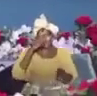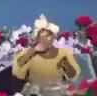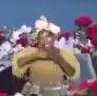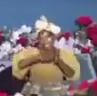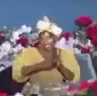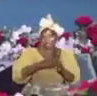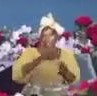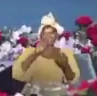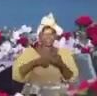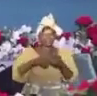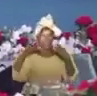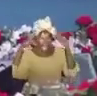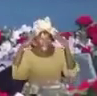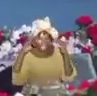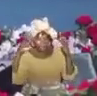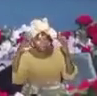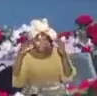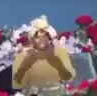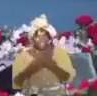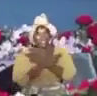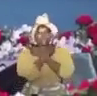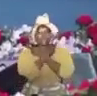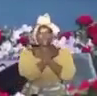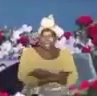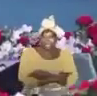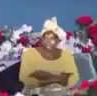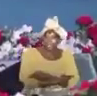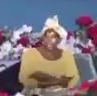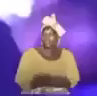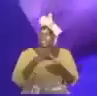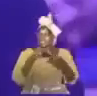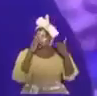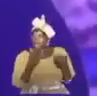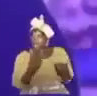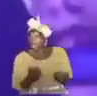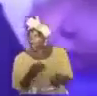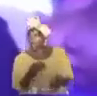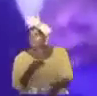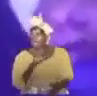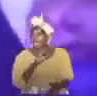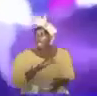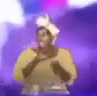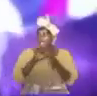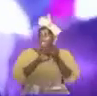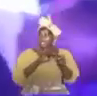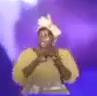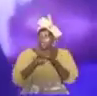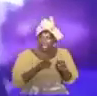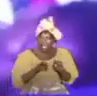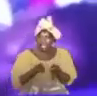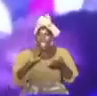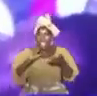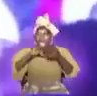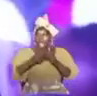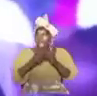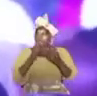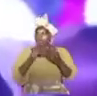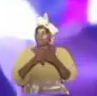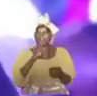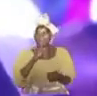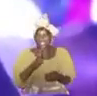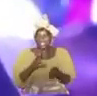experiencing rest on every side. And I'm now explaining to you the implication of being spiritually minded. That number